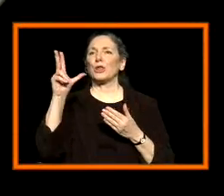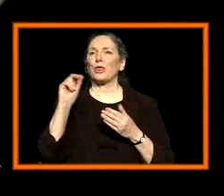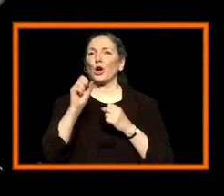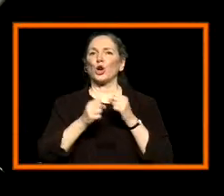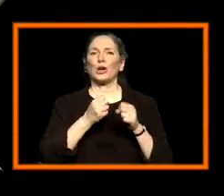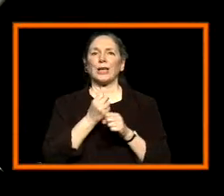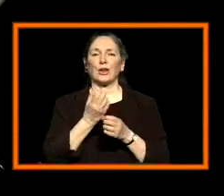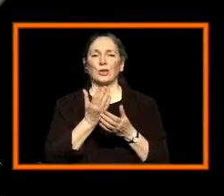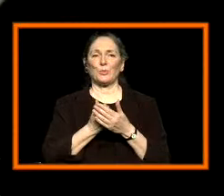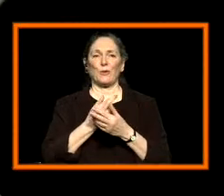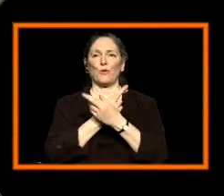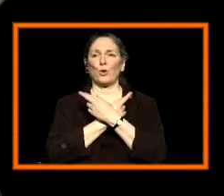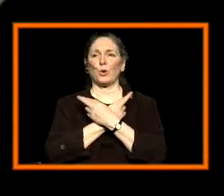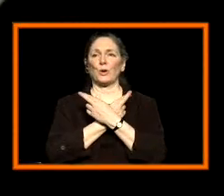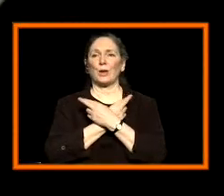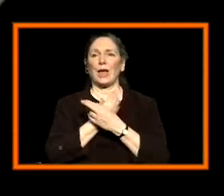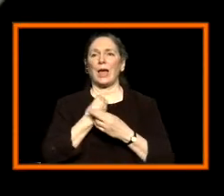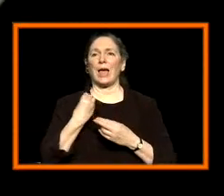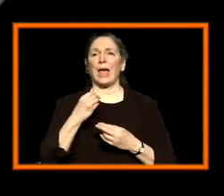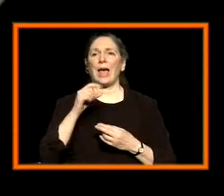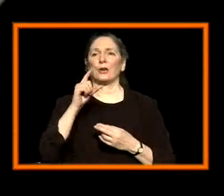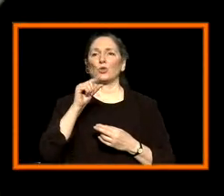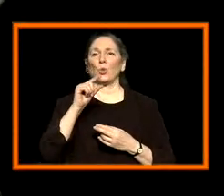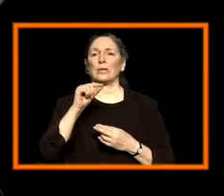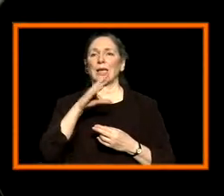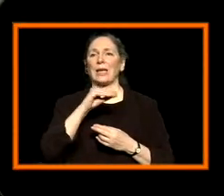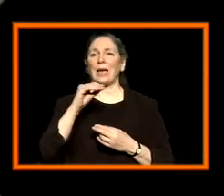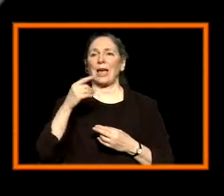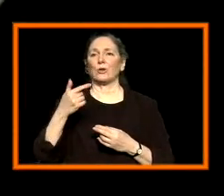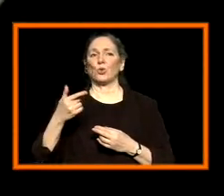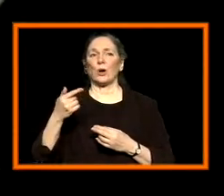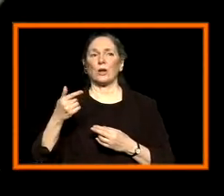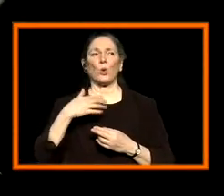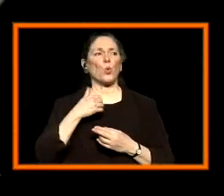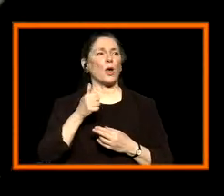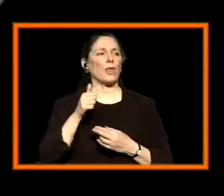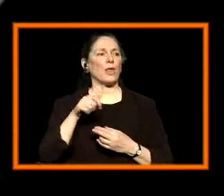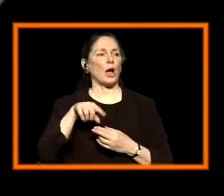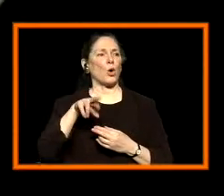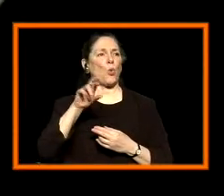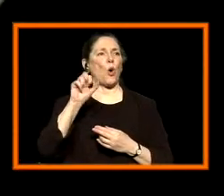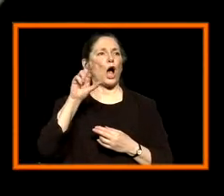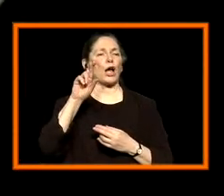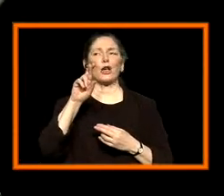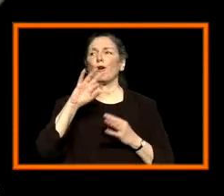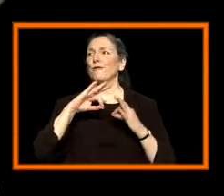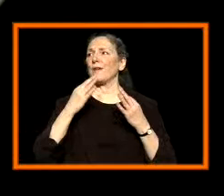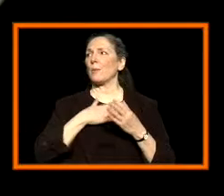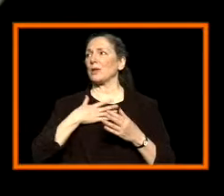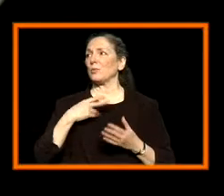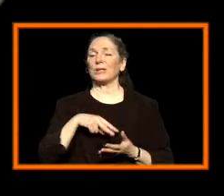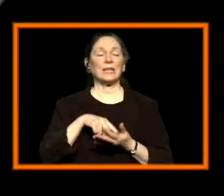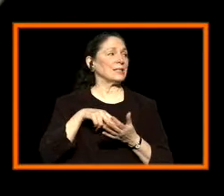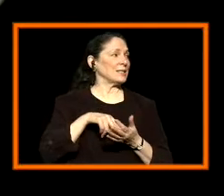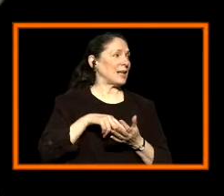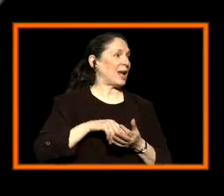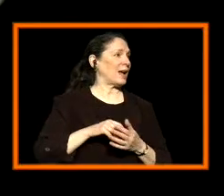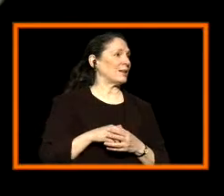before retiring in 20 and 21. Will the Aguirre family please stand?